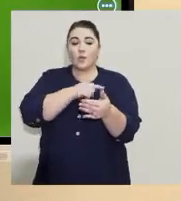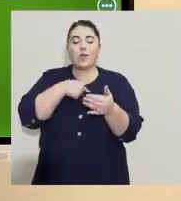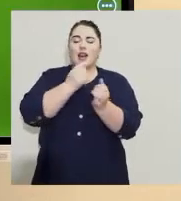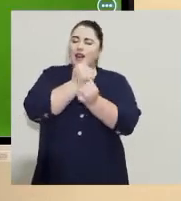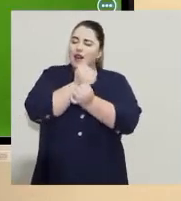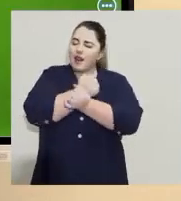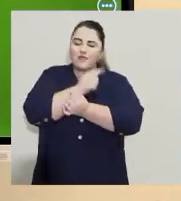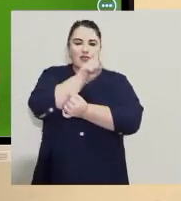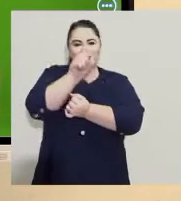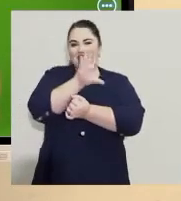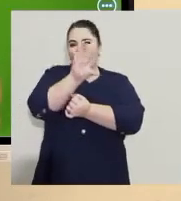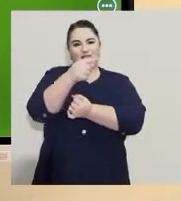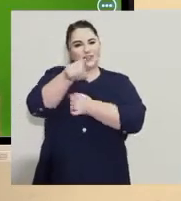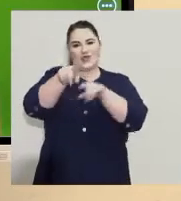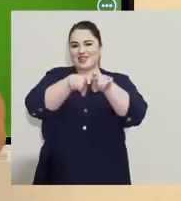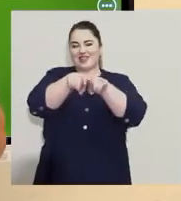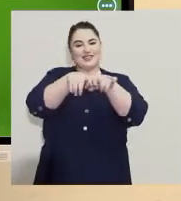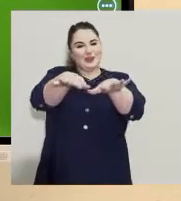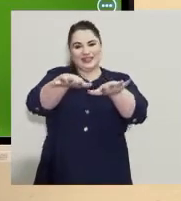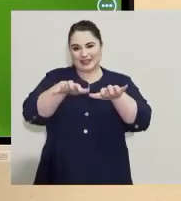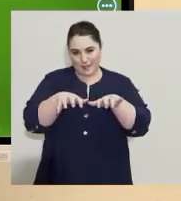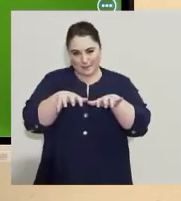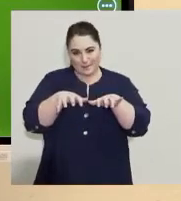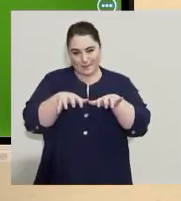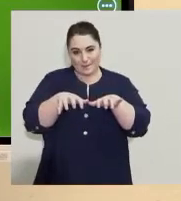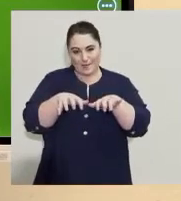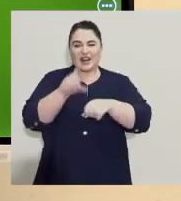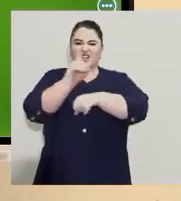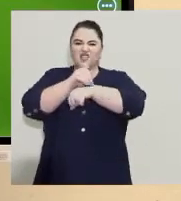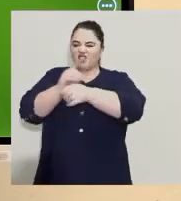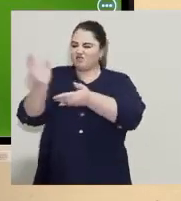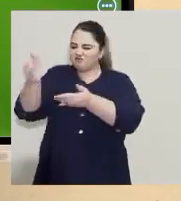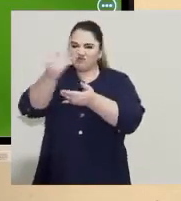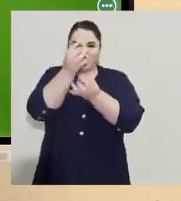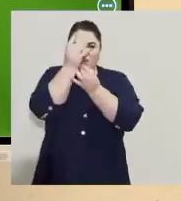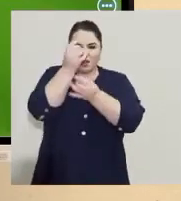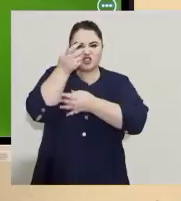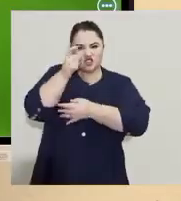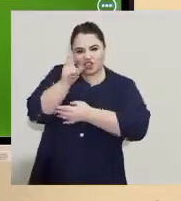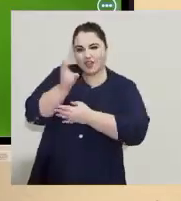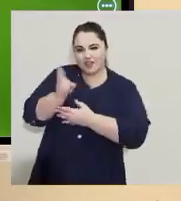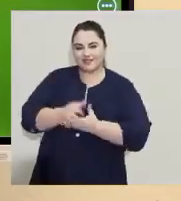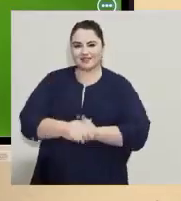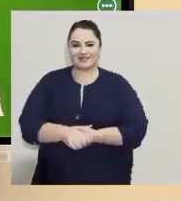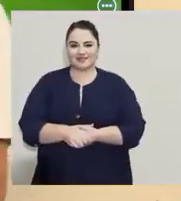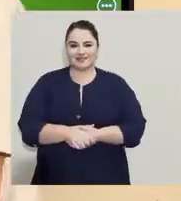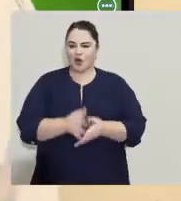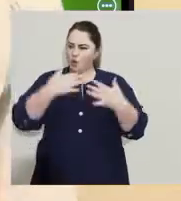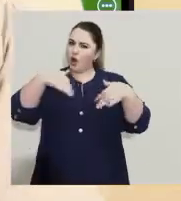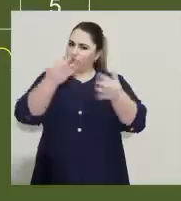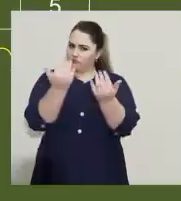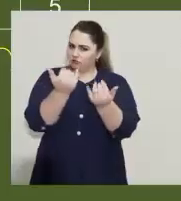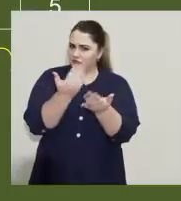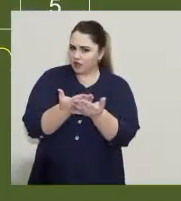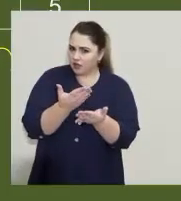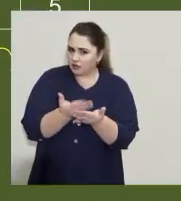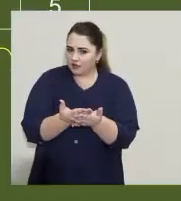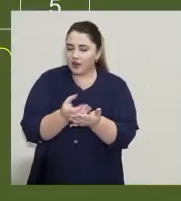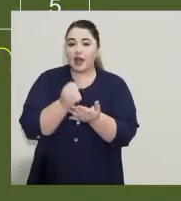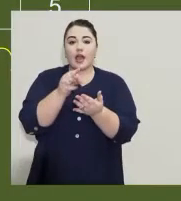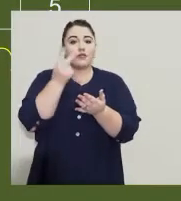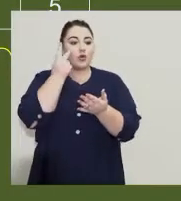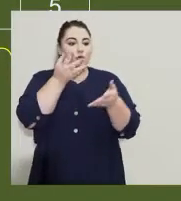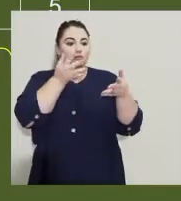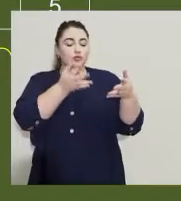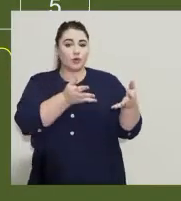time? Because we love to ask that in the tests and the exams. Let's look at the data again. Can you make